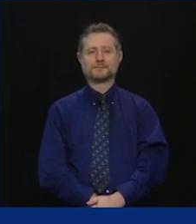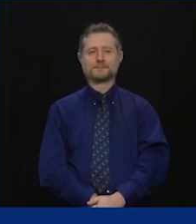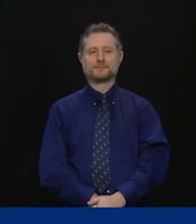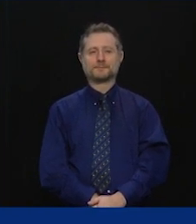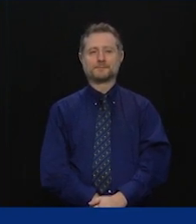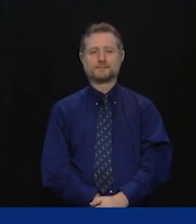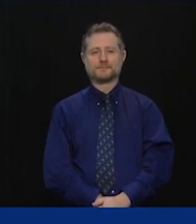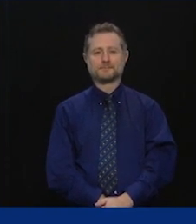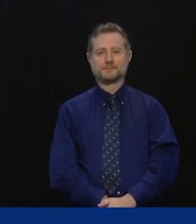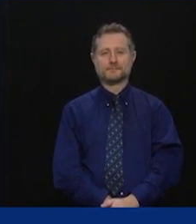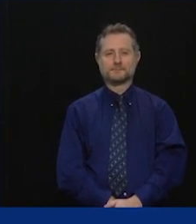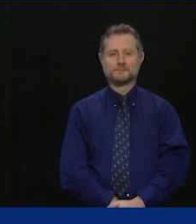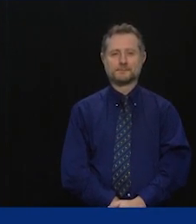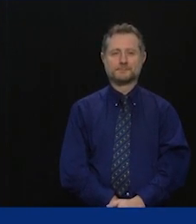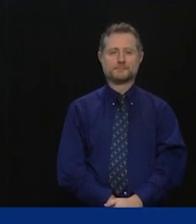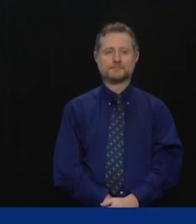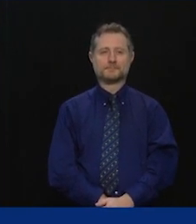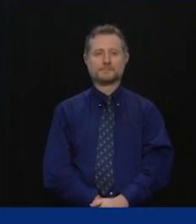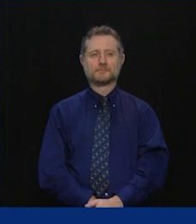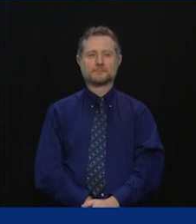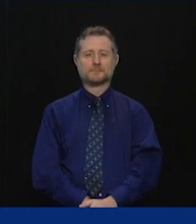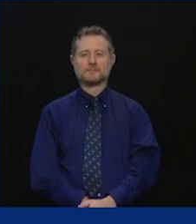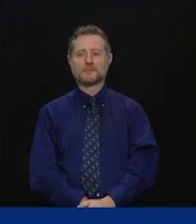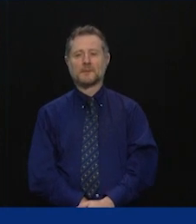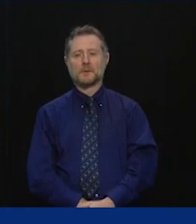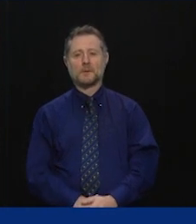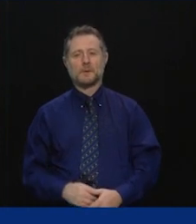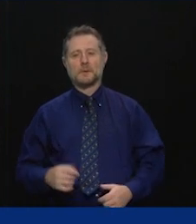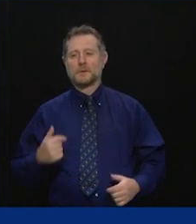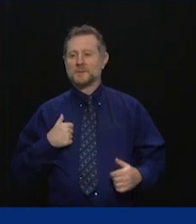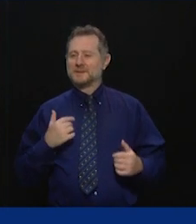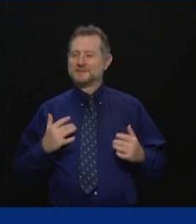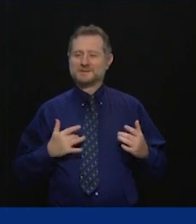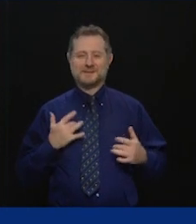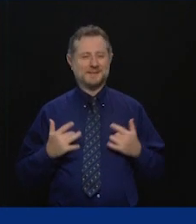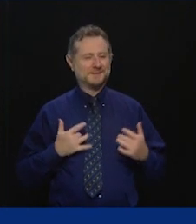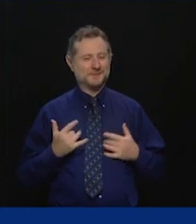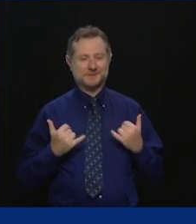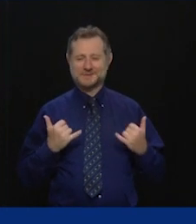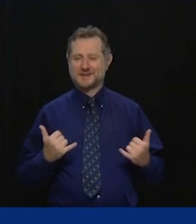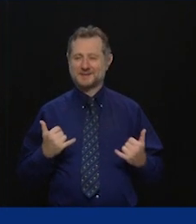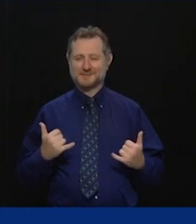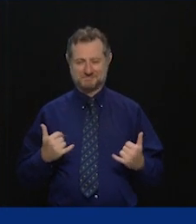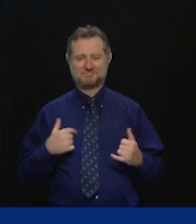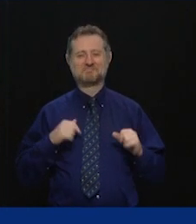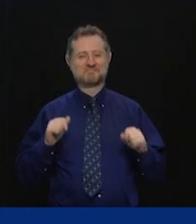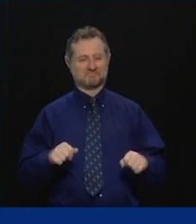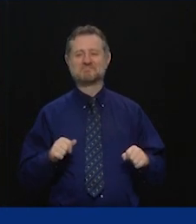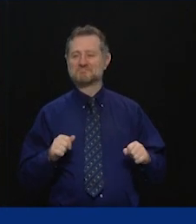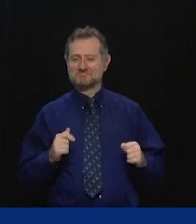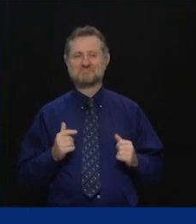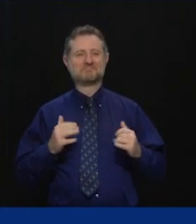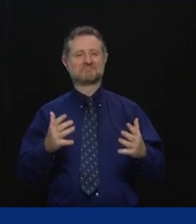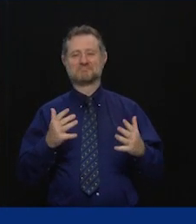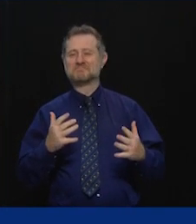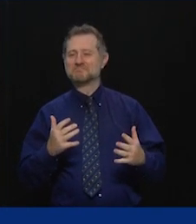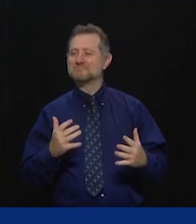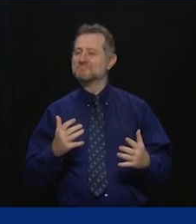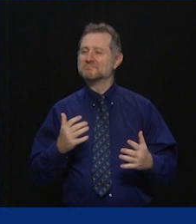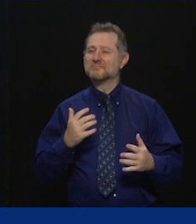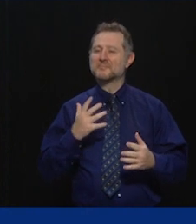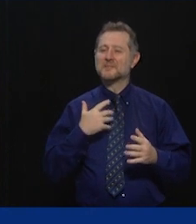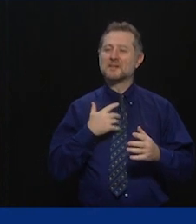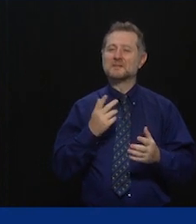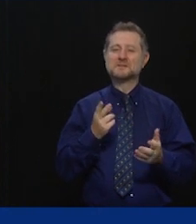All right, well, that's exciting. You can all run out the door and sign up now. Go to our website to make sure that you are eligible